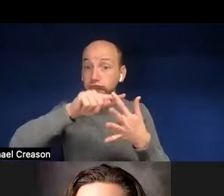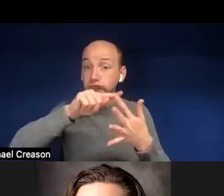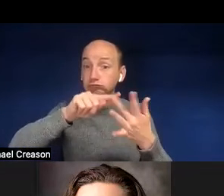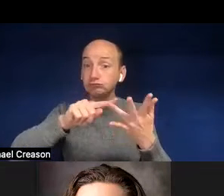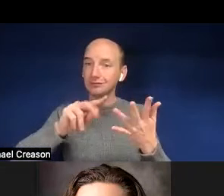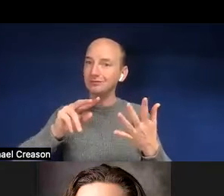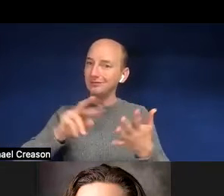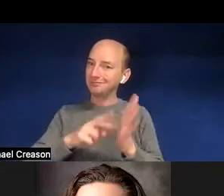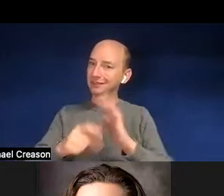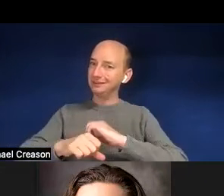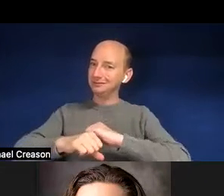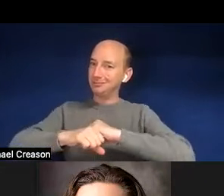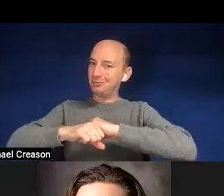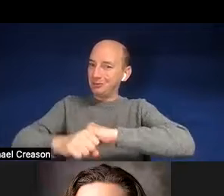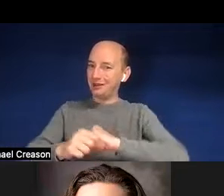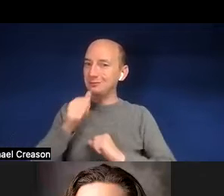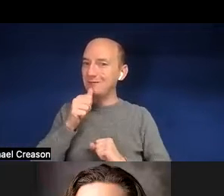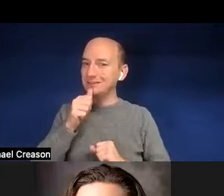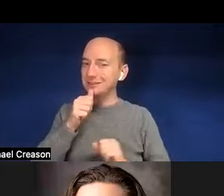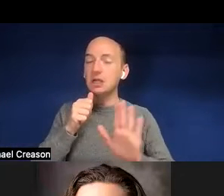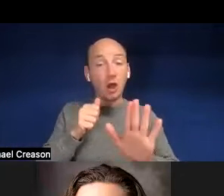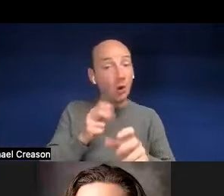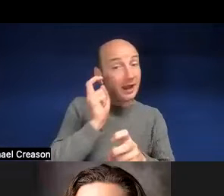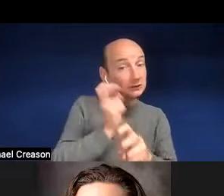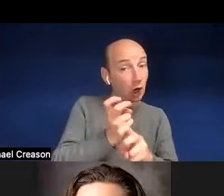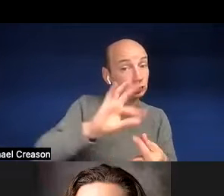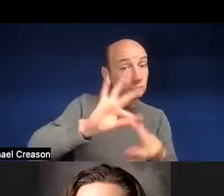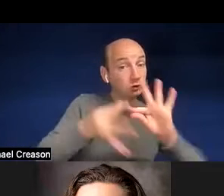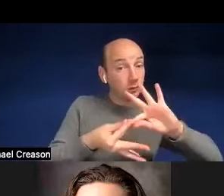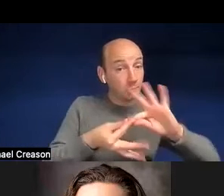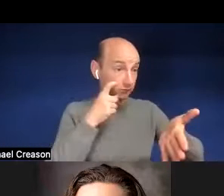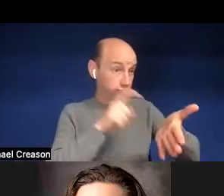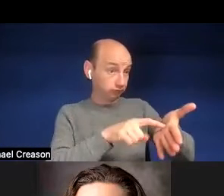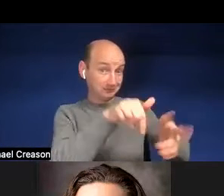more difficult to interpret, but that also protects the user.